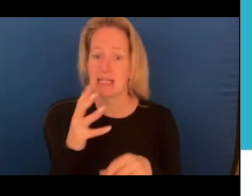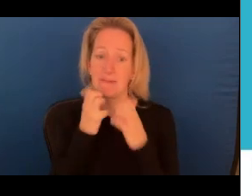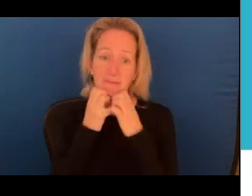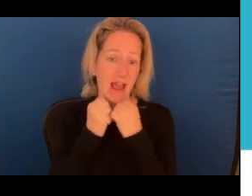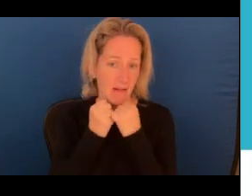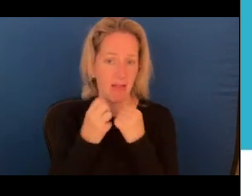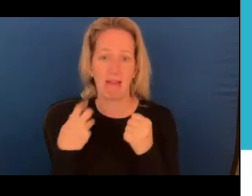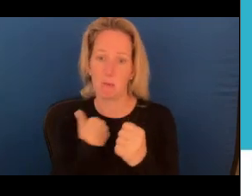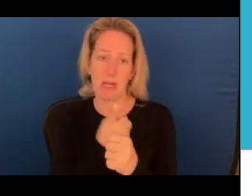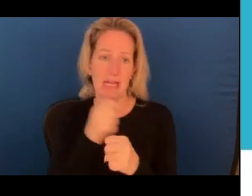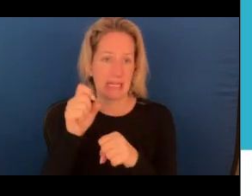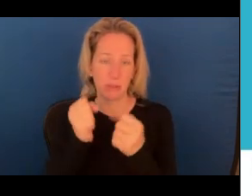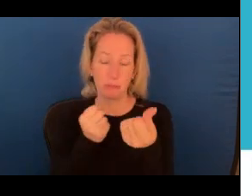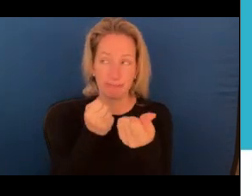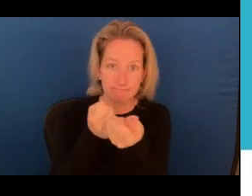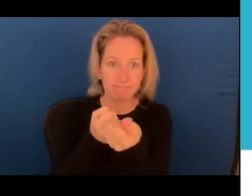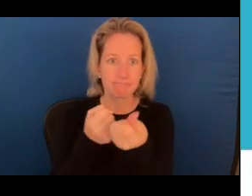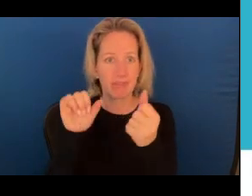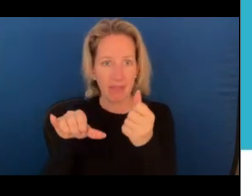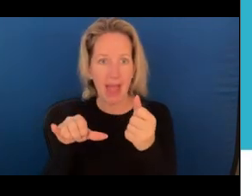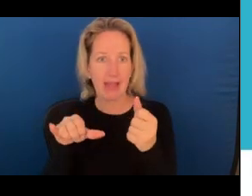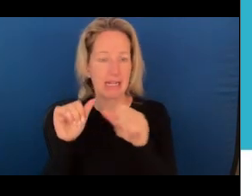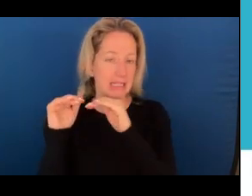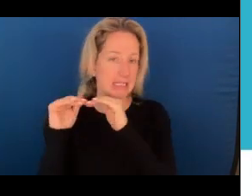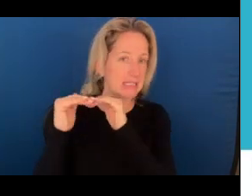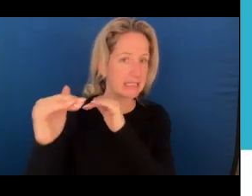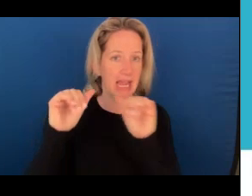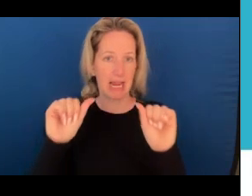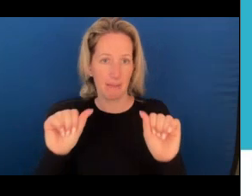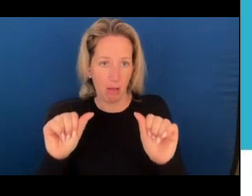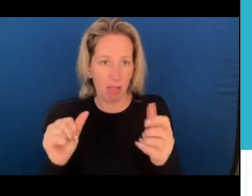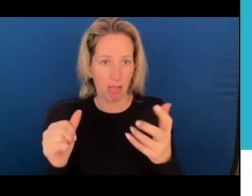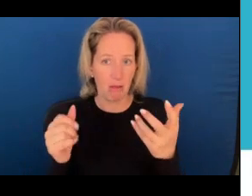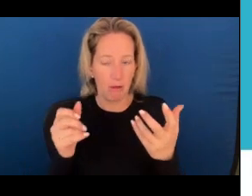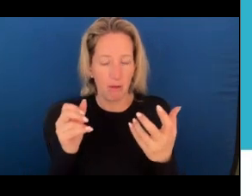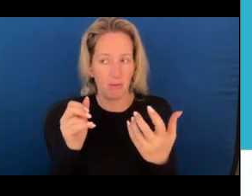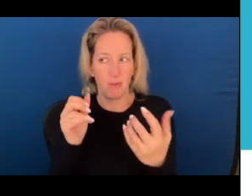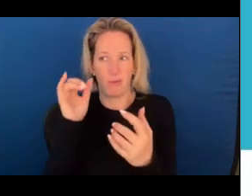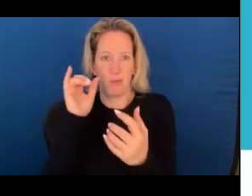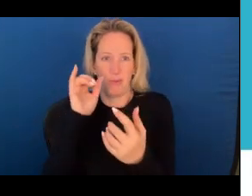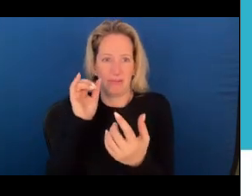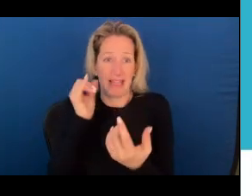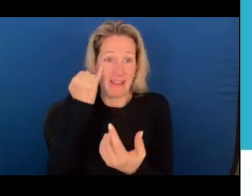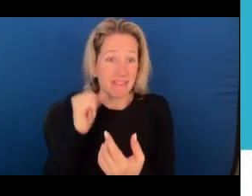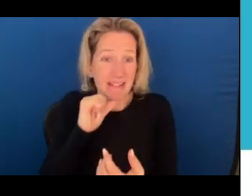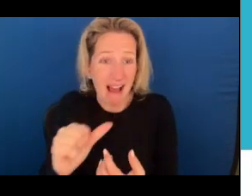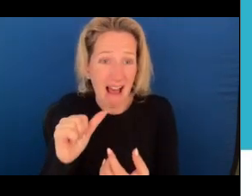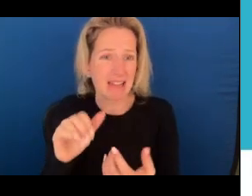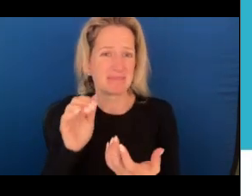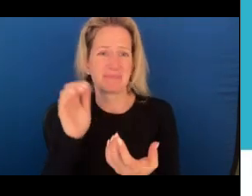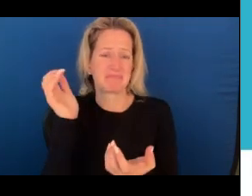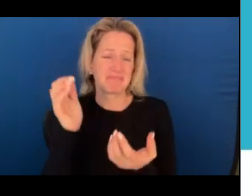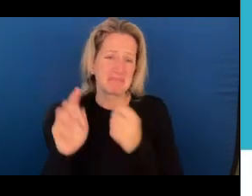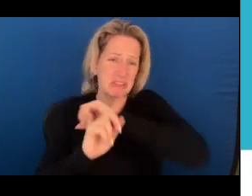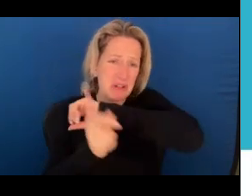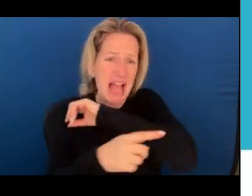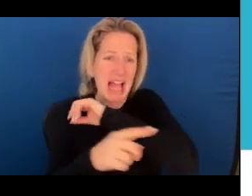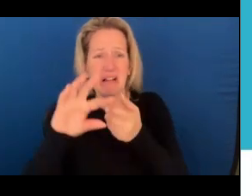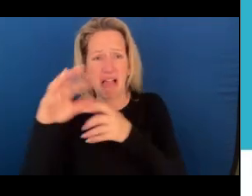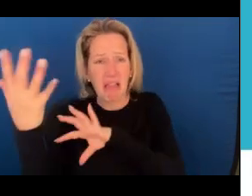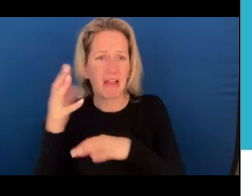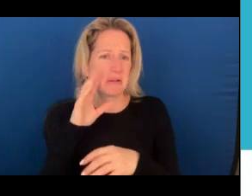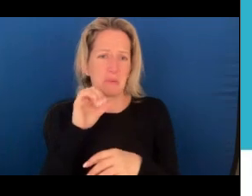manner. Otherwise, you know, it's not gonna be a place we wanna visit. It's gonna be a dump. And then the last photo, I was a little embarrassed at first because I had a great